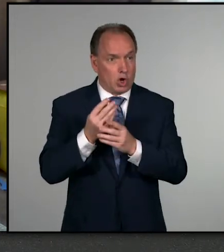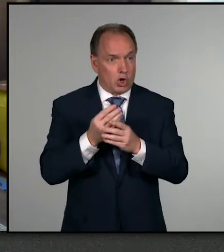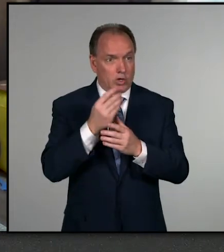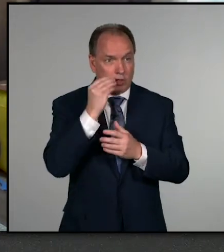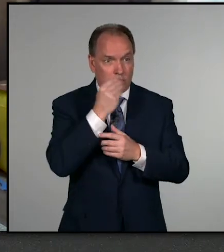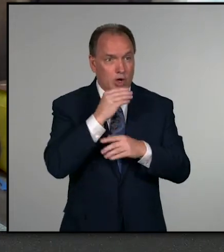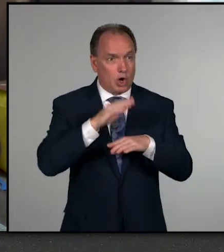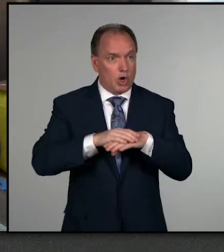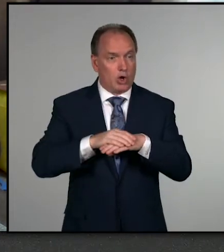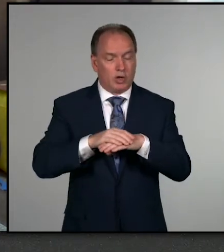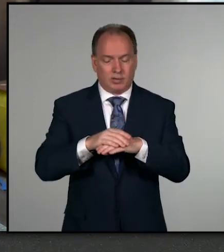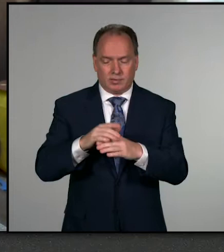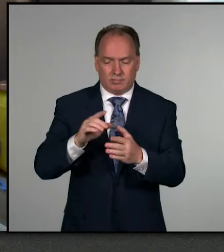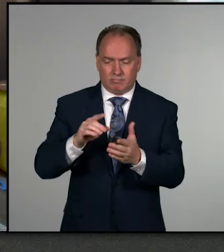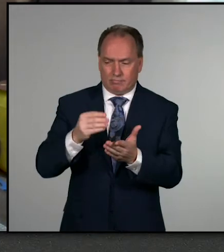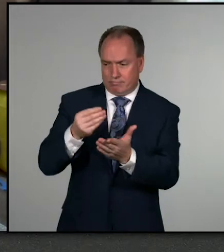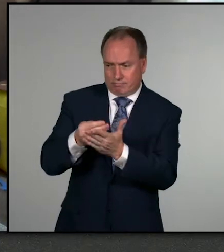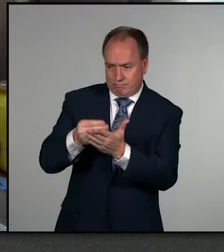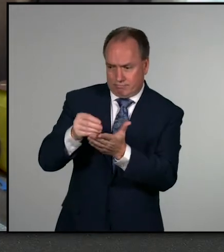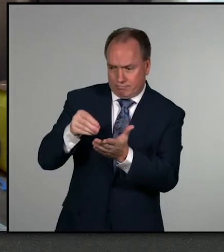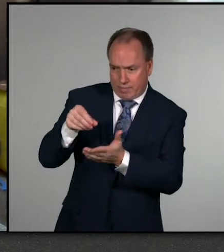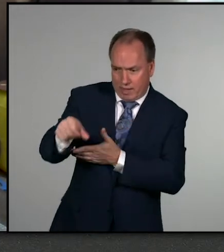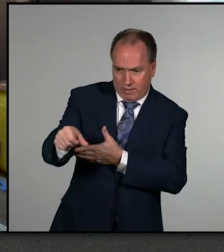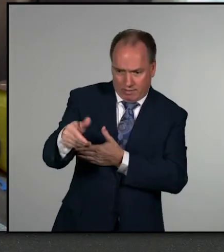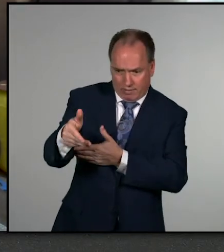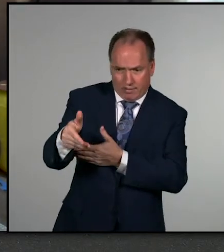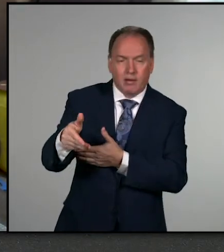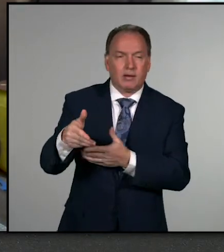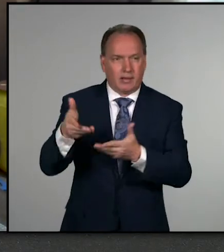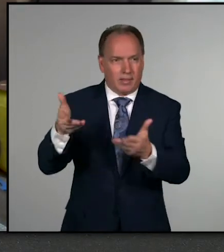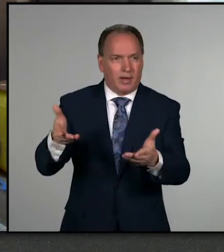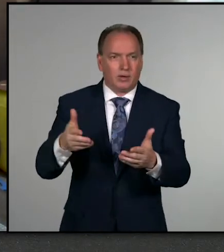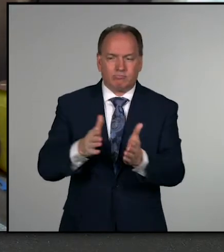Garden on the checkout stand. I can hardly wait.